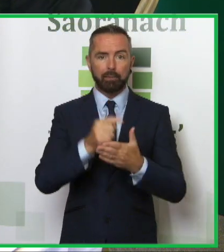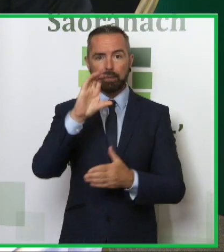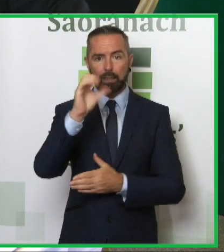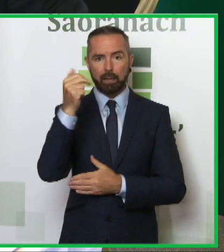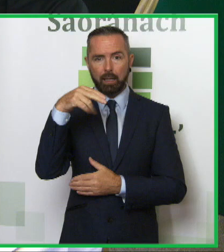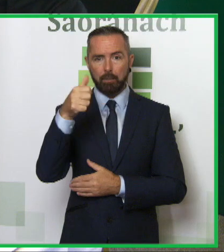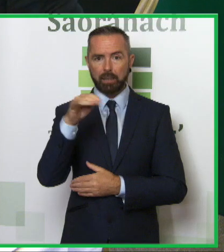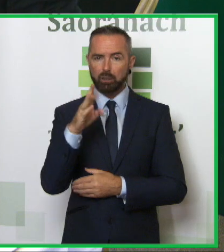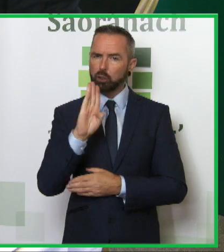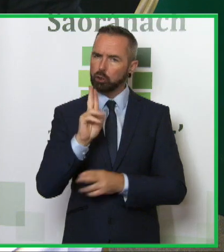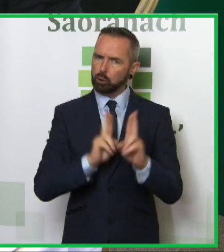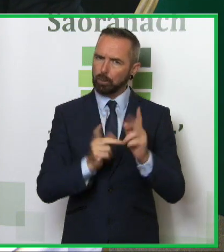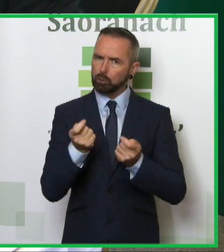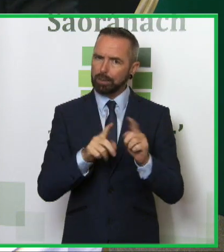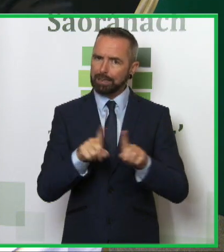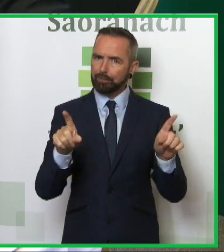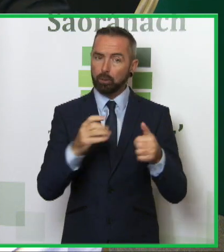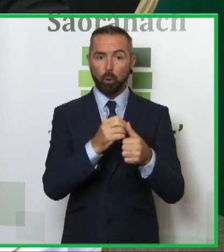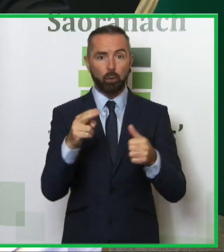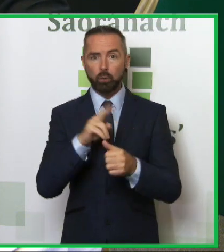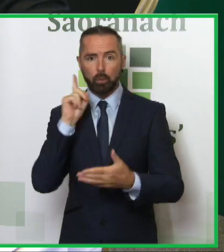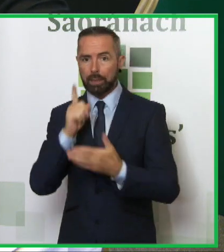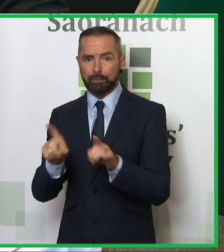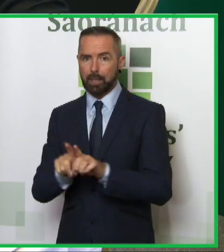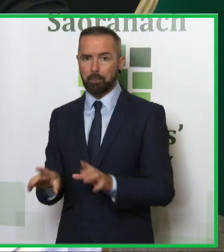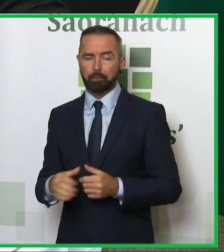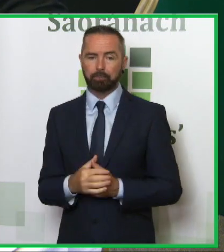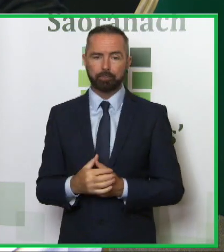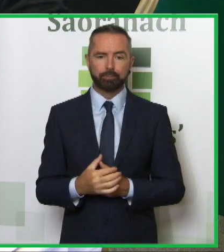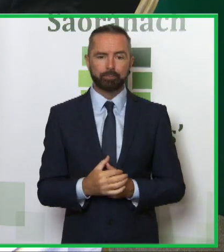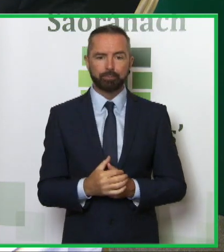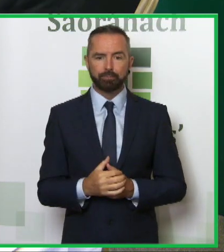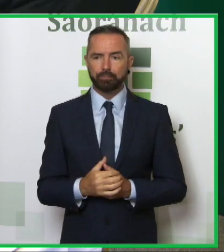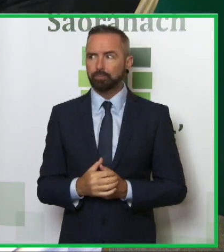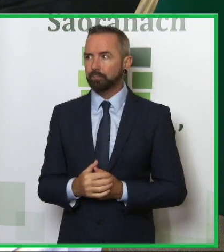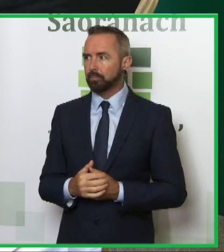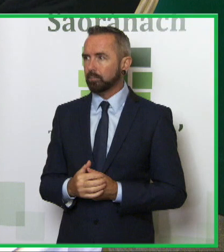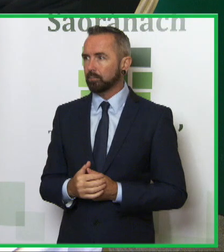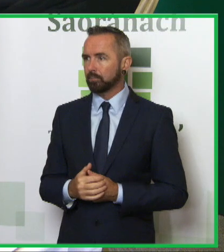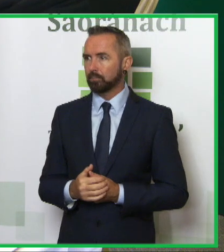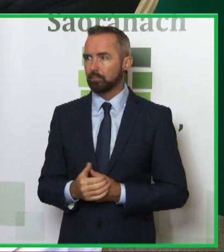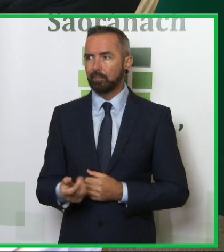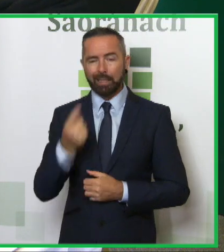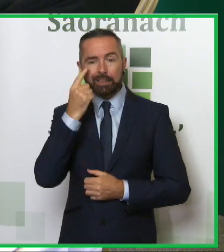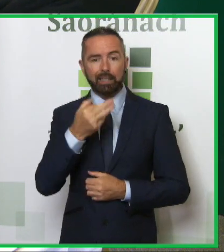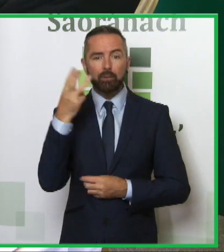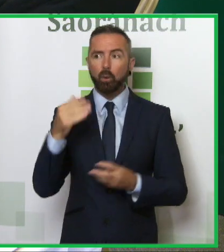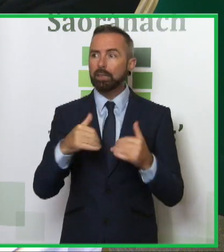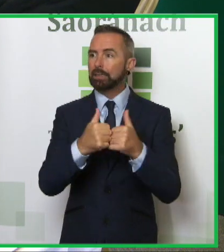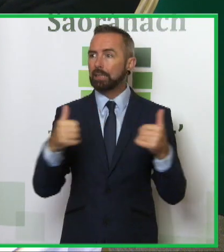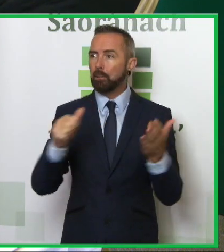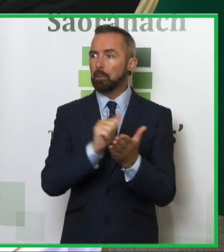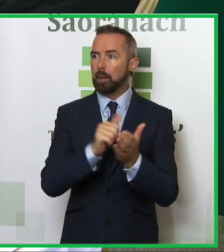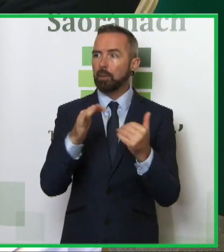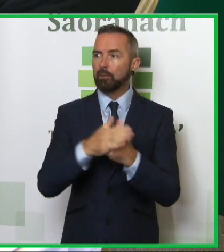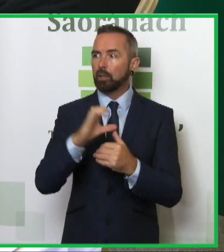be treated differently, others don't. But let's see whether you want a separate ballot paper on cannabis